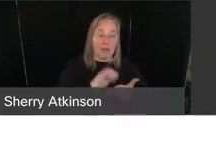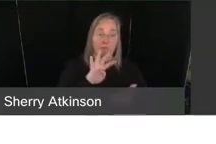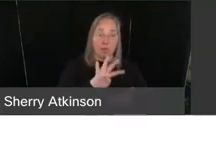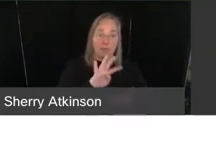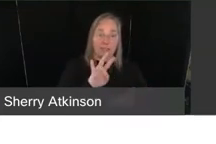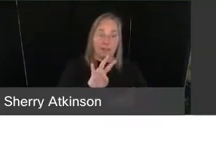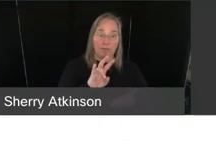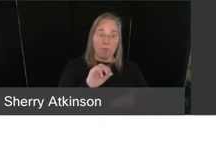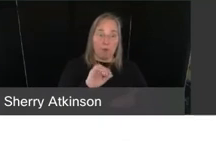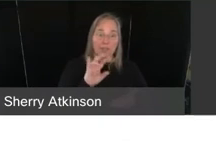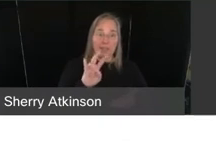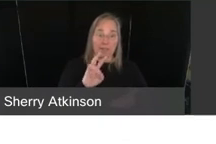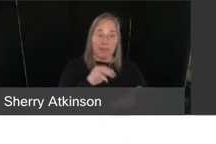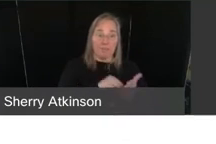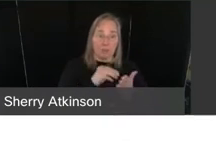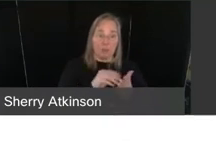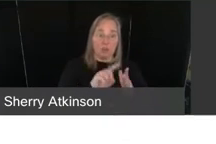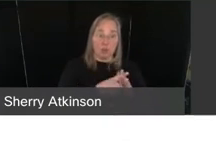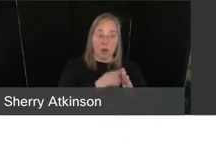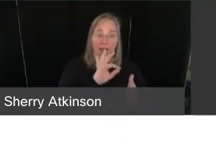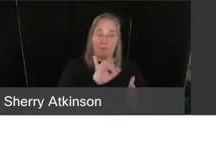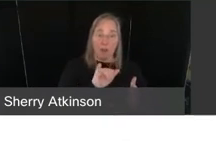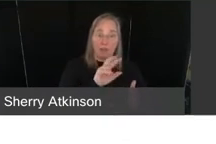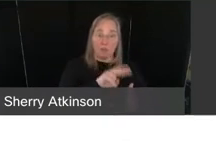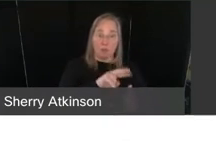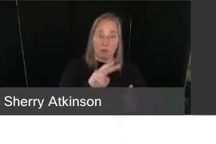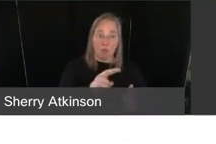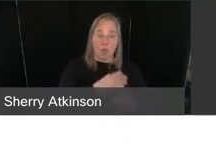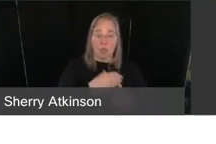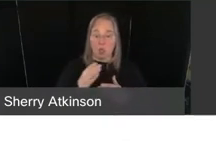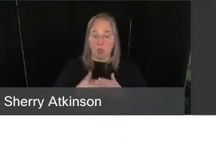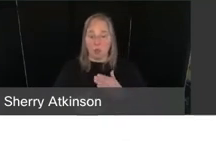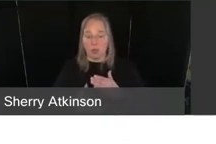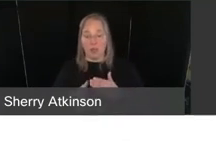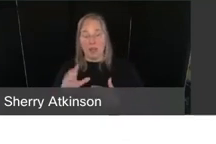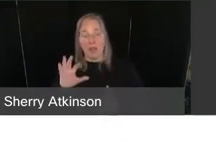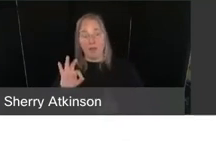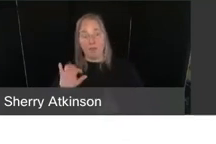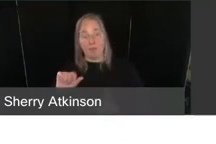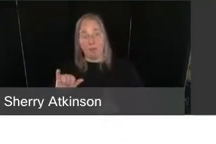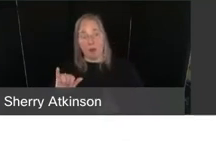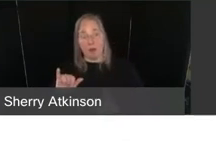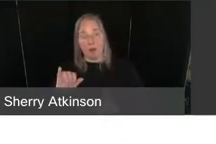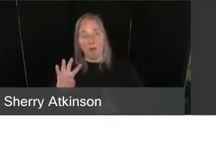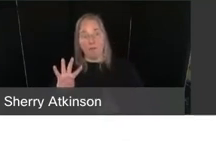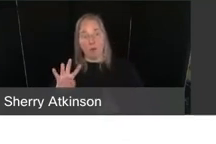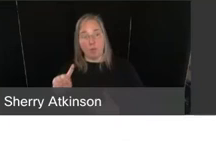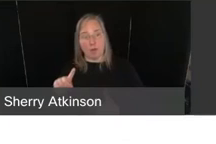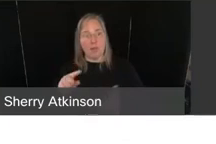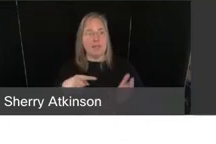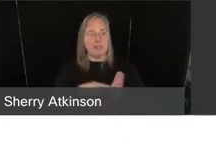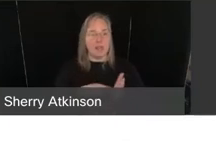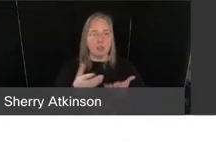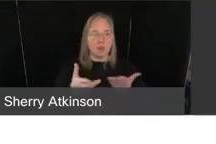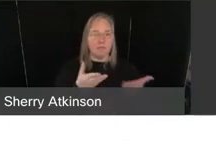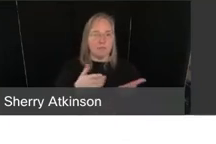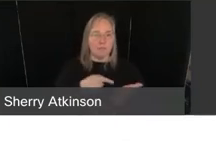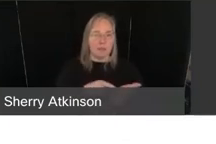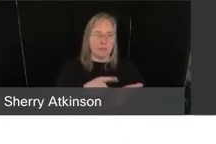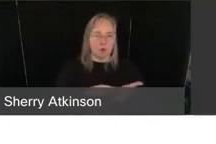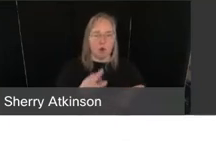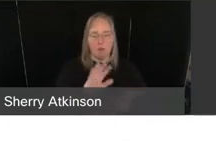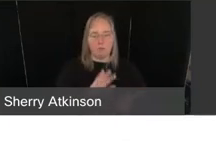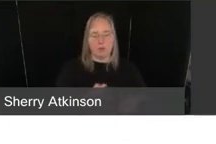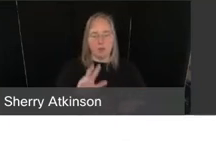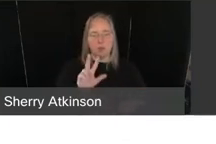starting in FY22, concluding in FY41. The debt service payments are approximately $3.2 million